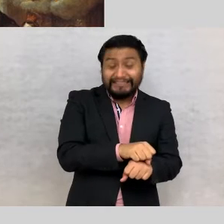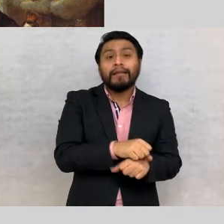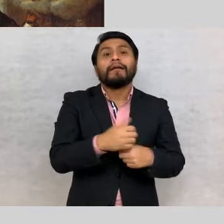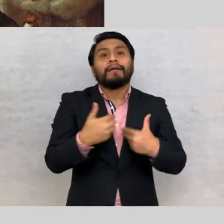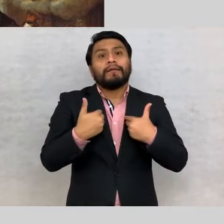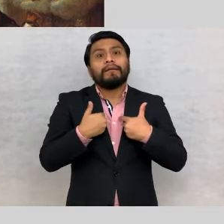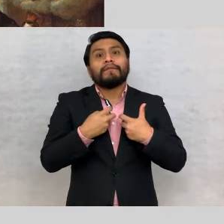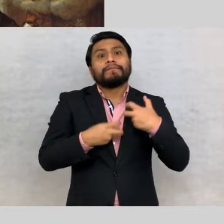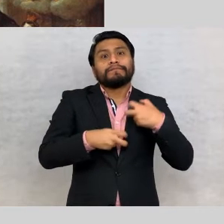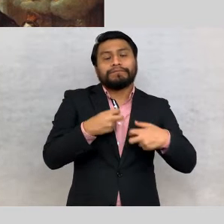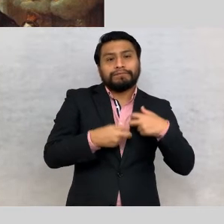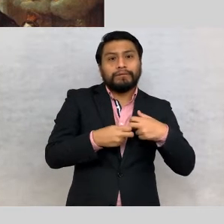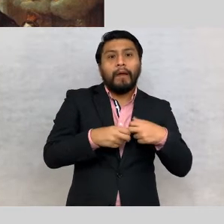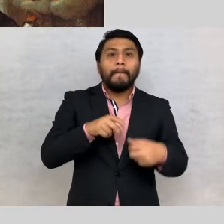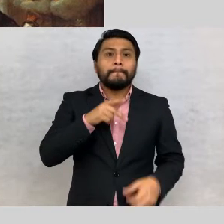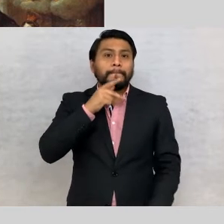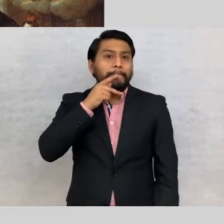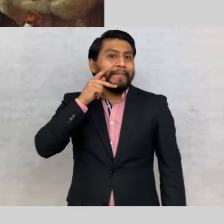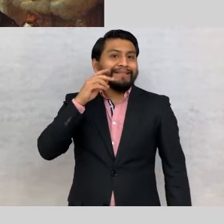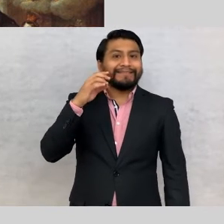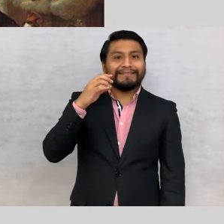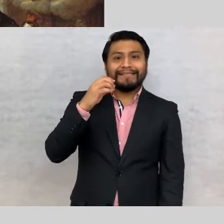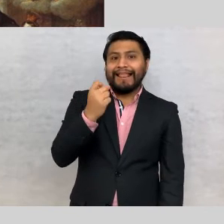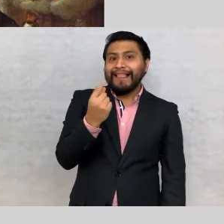Pope Pius XI,